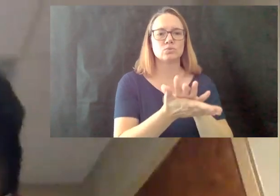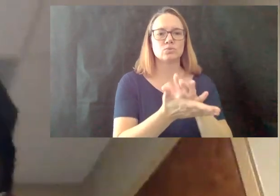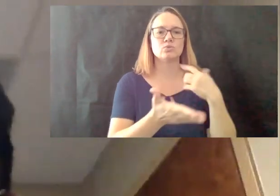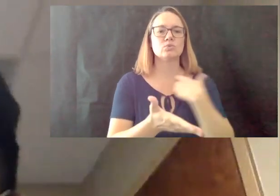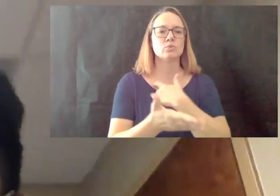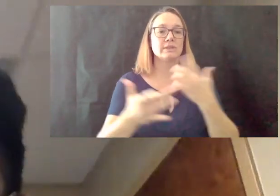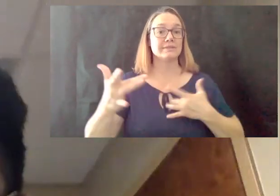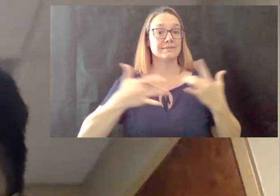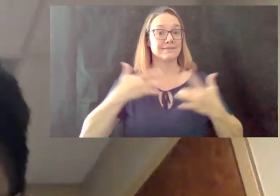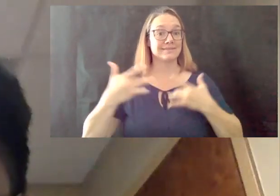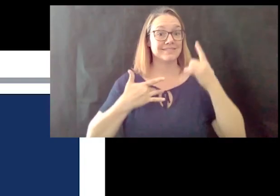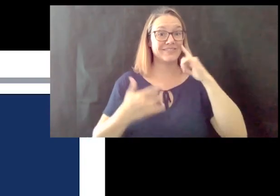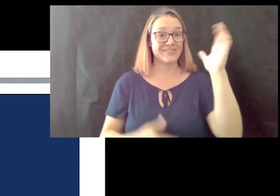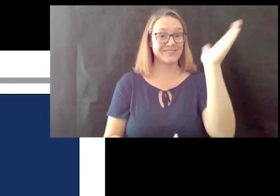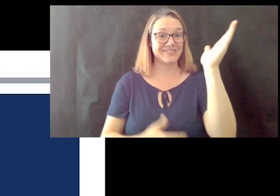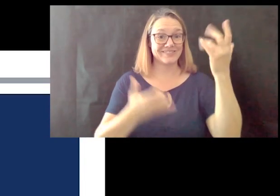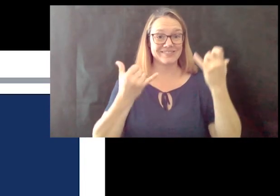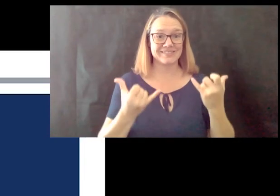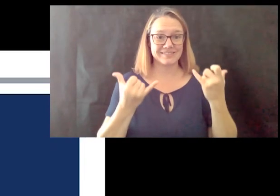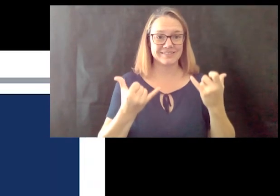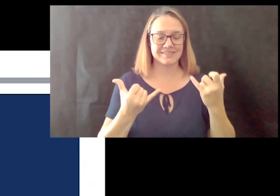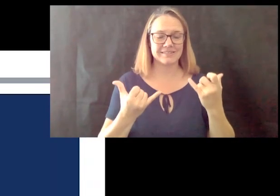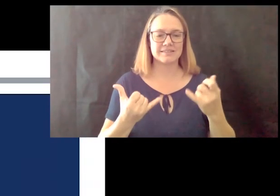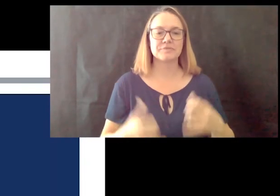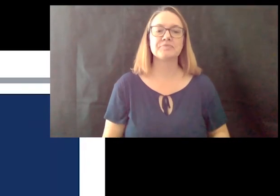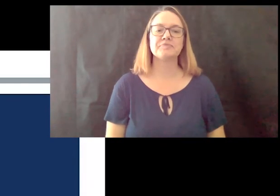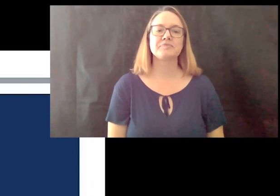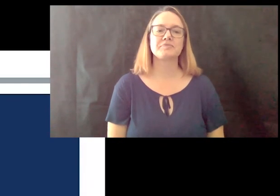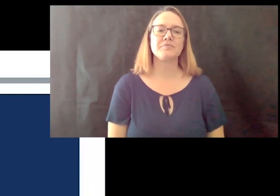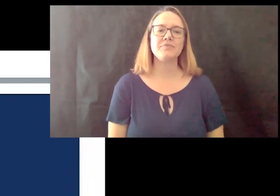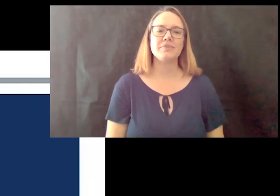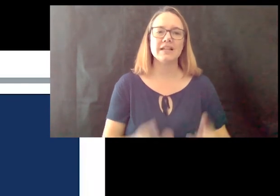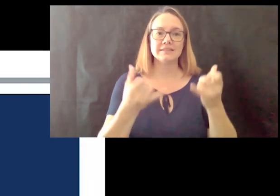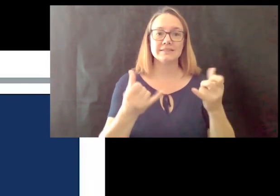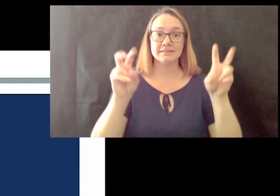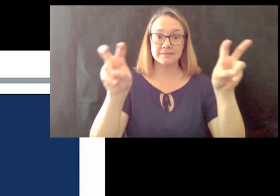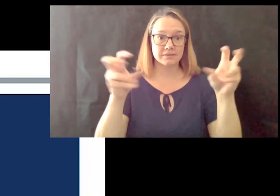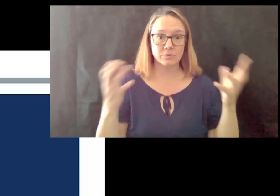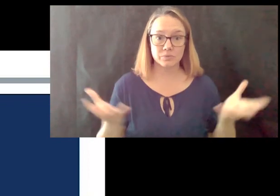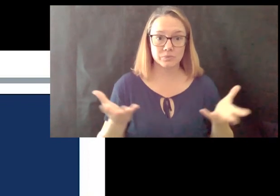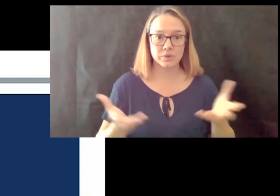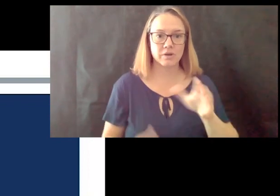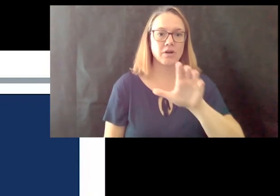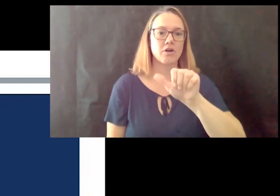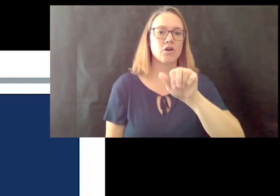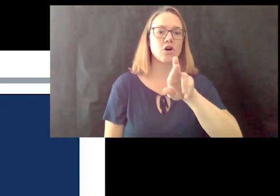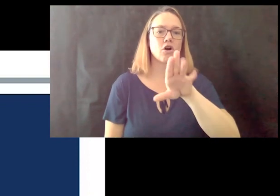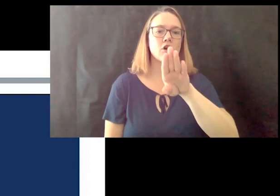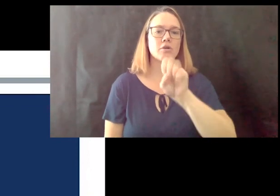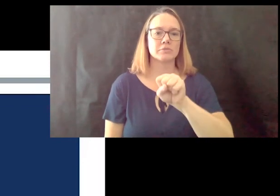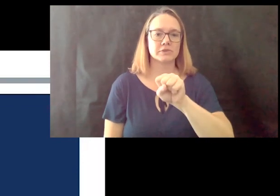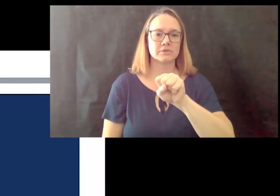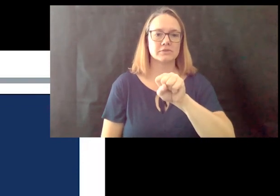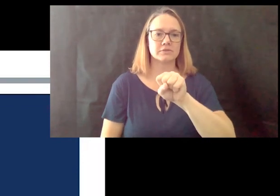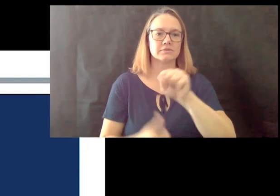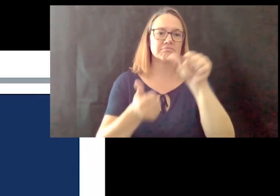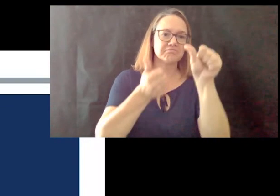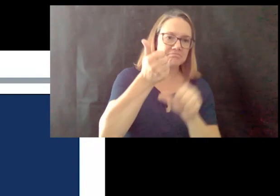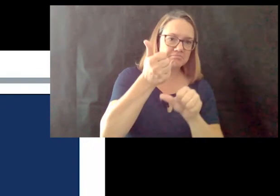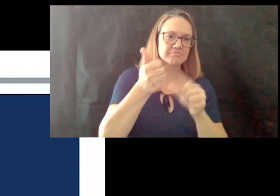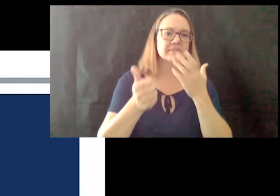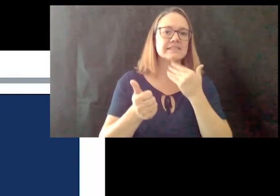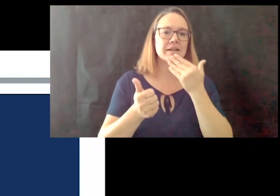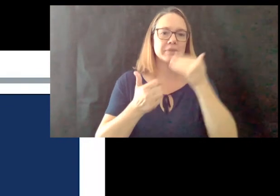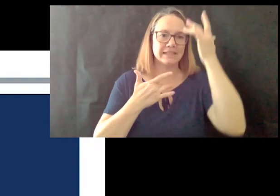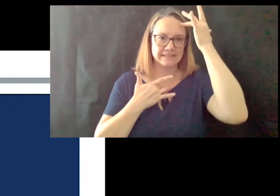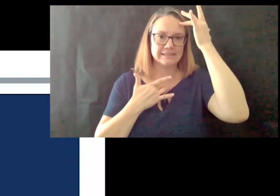excited today for our presentation. So today's topic is going to be about carbohydrates within